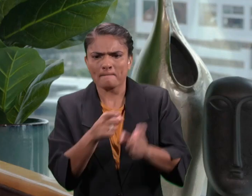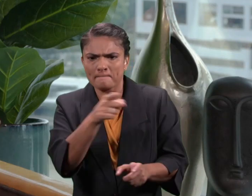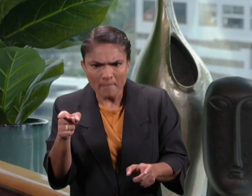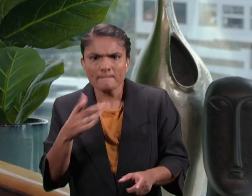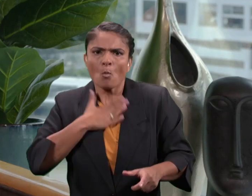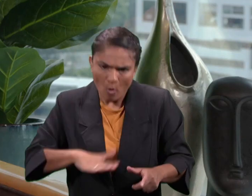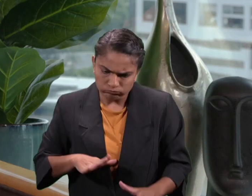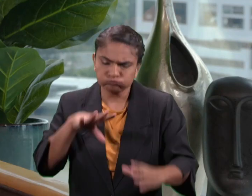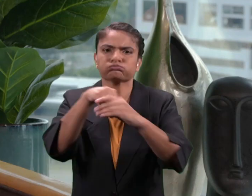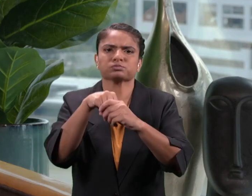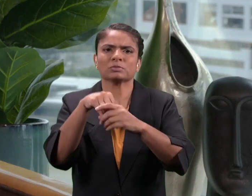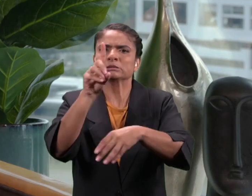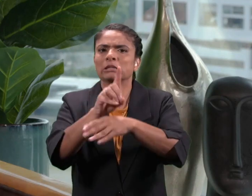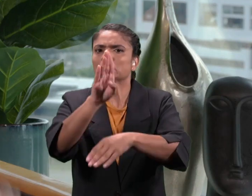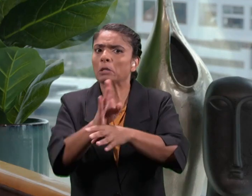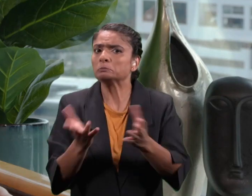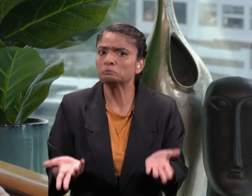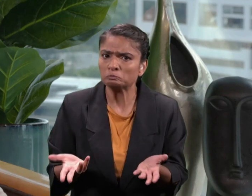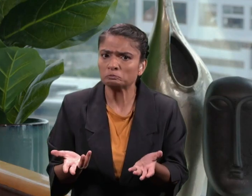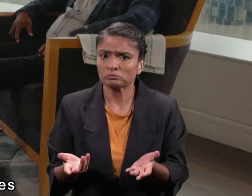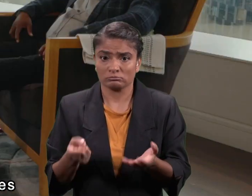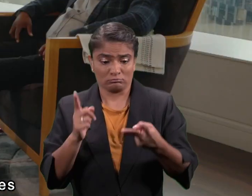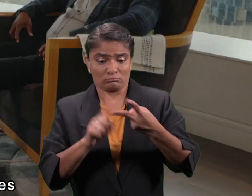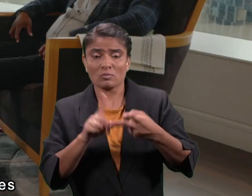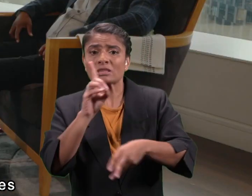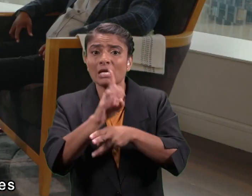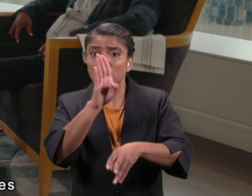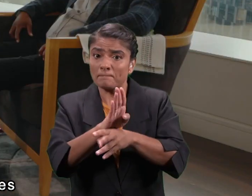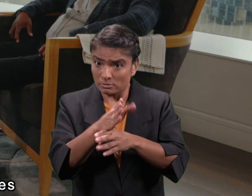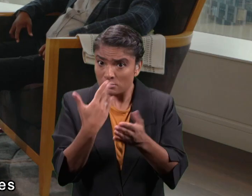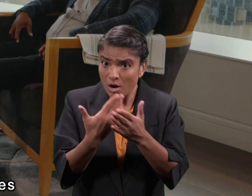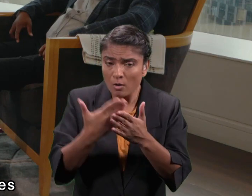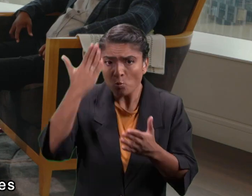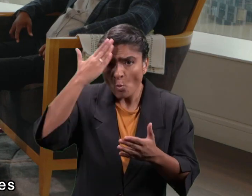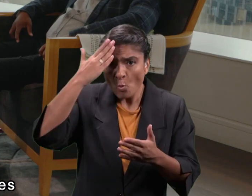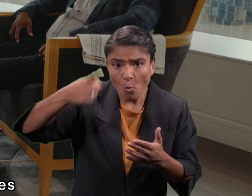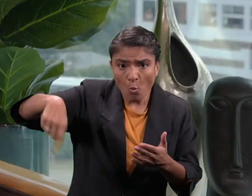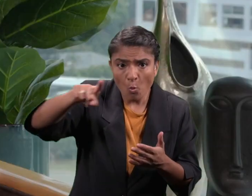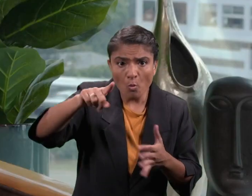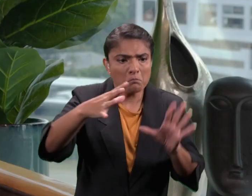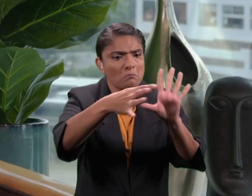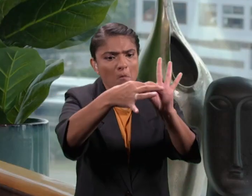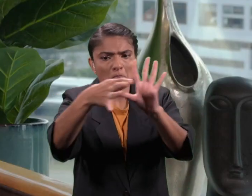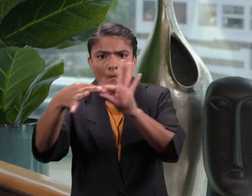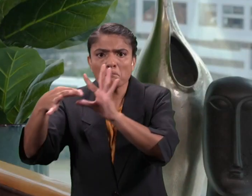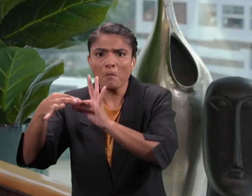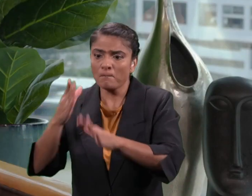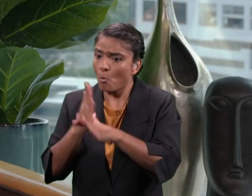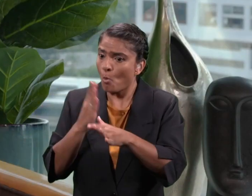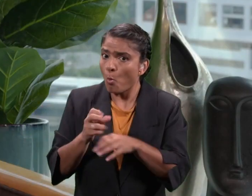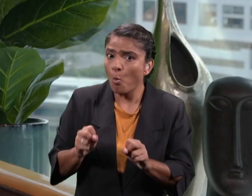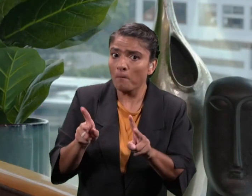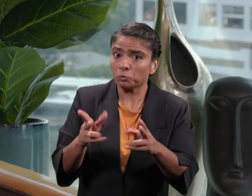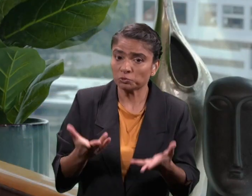to know about this database? How can they get on this database? Do they get to know about other databases so that they can get connected with